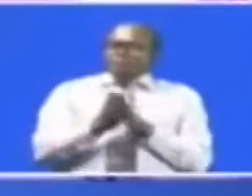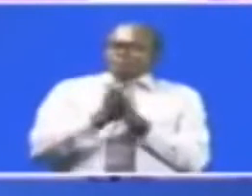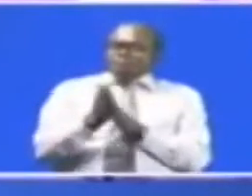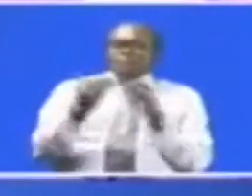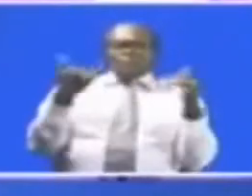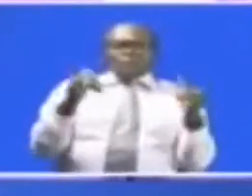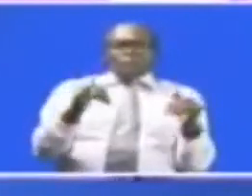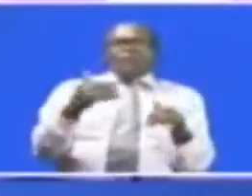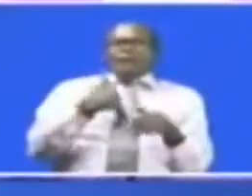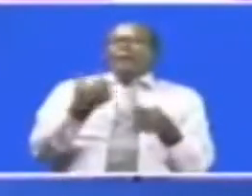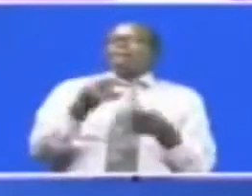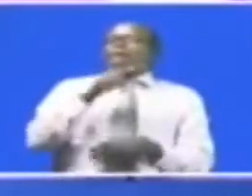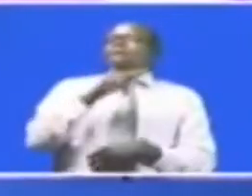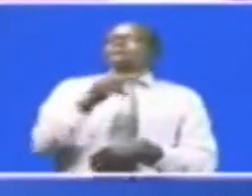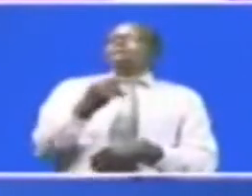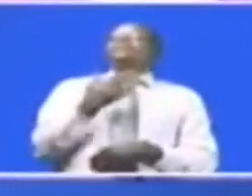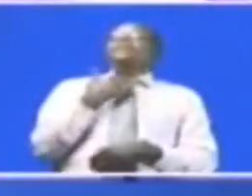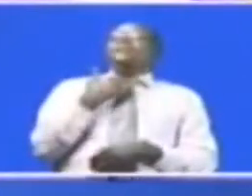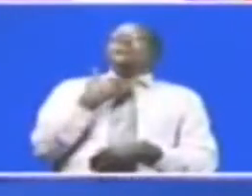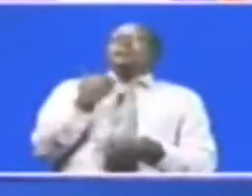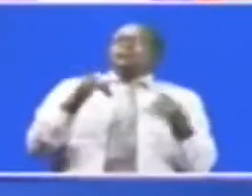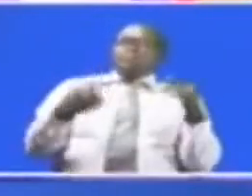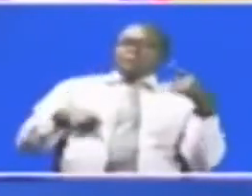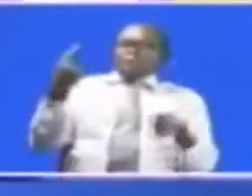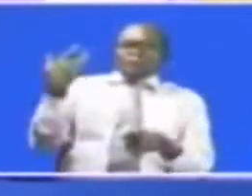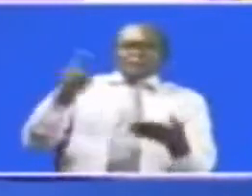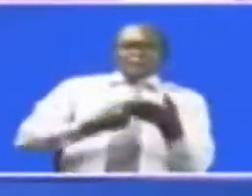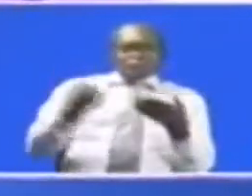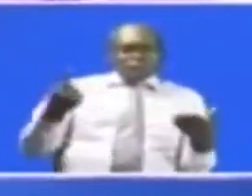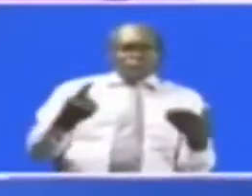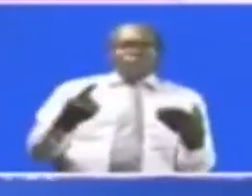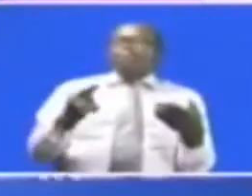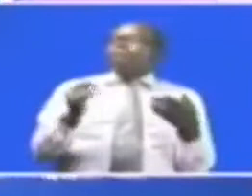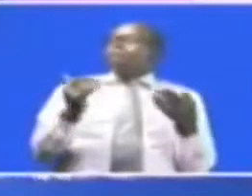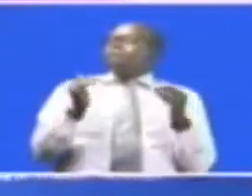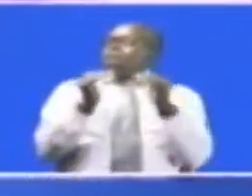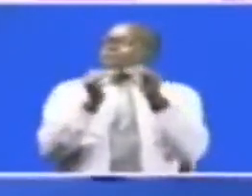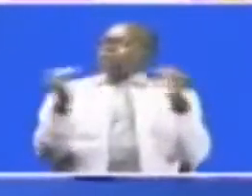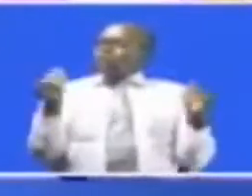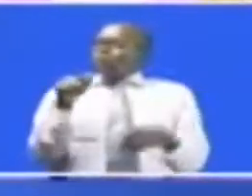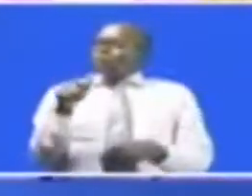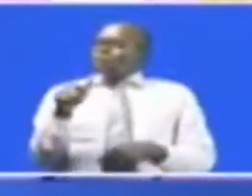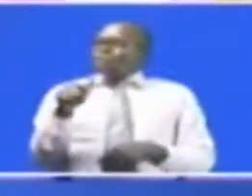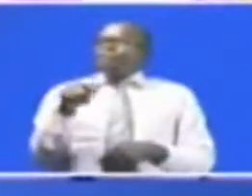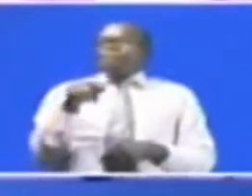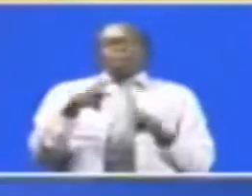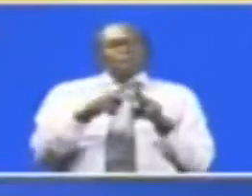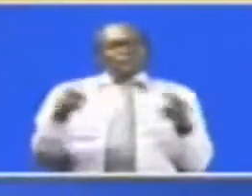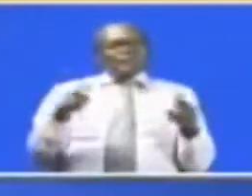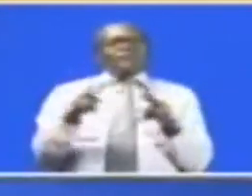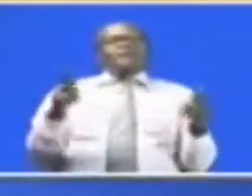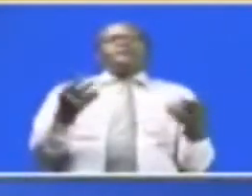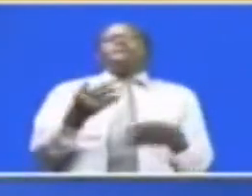to play. Ukiangalia kuna hiyo appetite ya kuweza kucheza na kuwin. Kama last week ile game tulicheza tukatoka draw, in fact they were